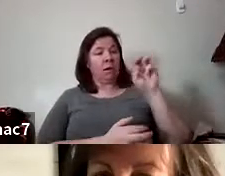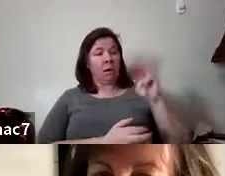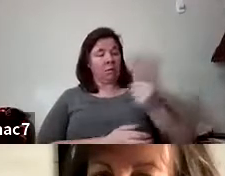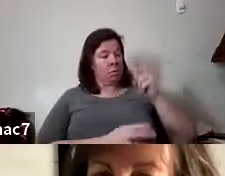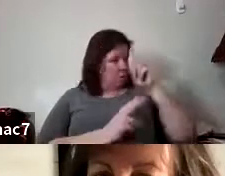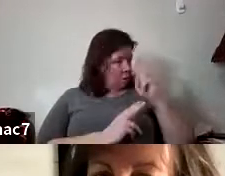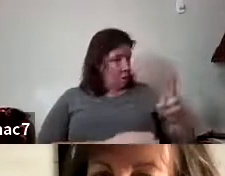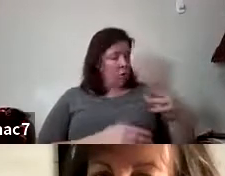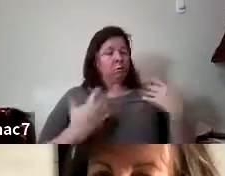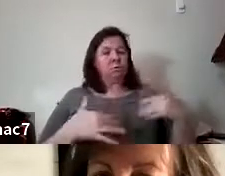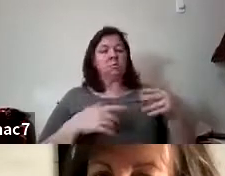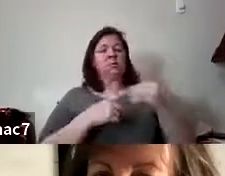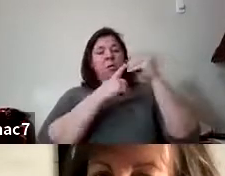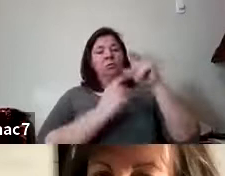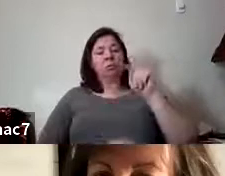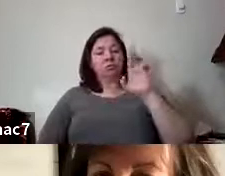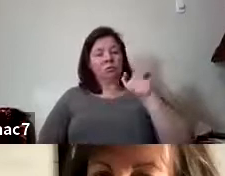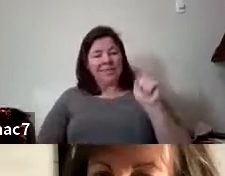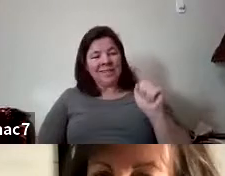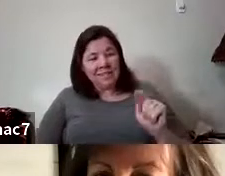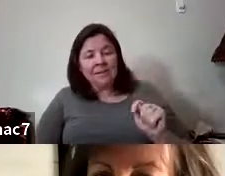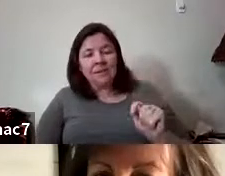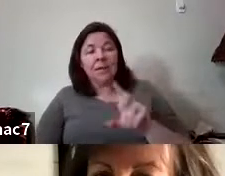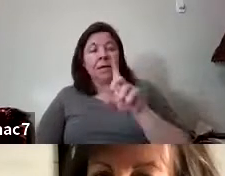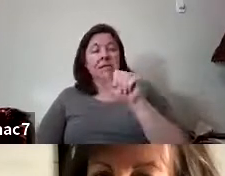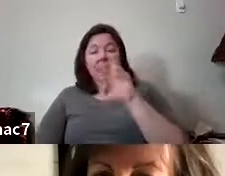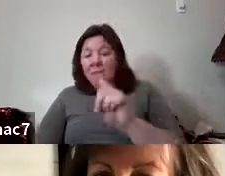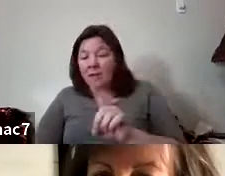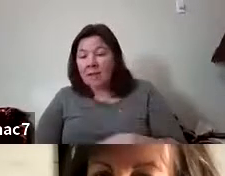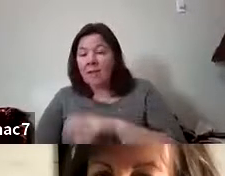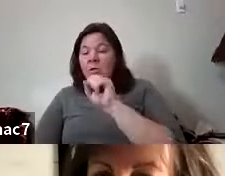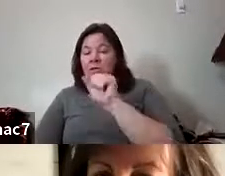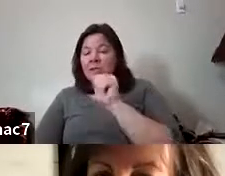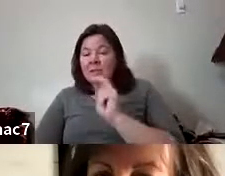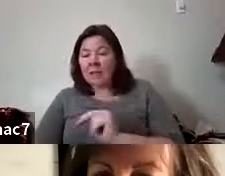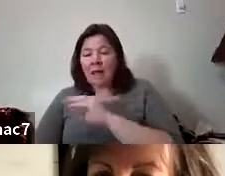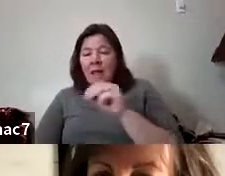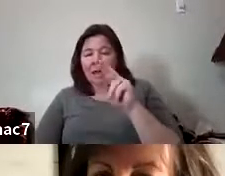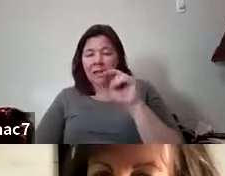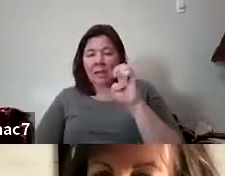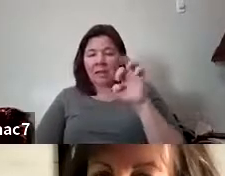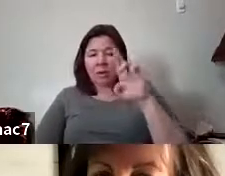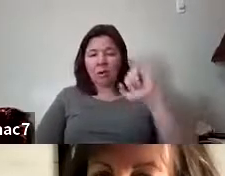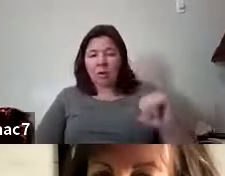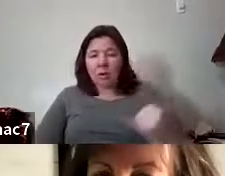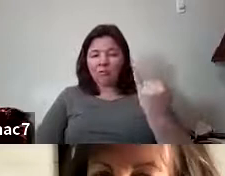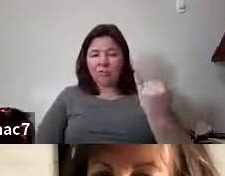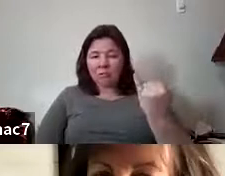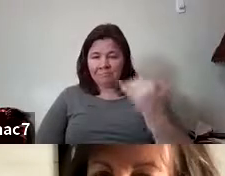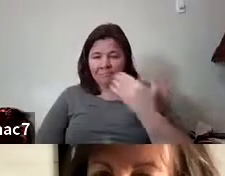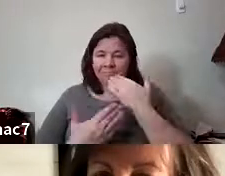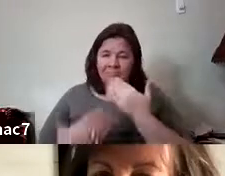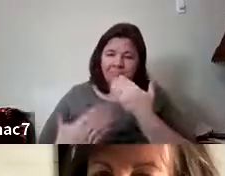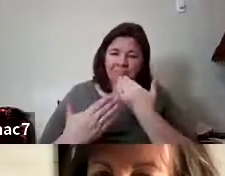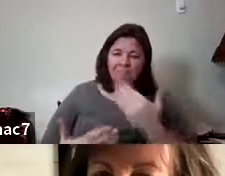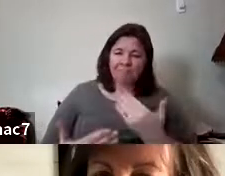special treats that came in afterwards, David Bakal, Sean Cyrus, and Neeraj Davdi. Really fantastic, and